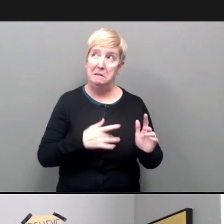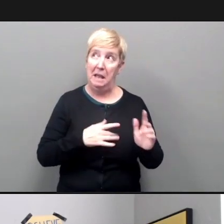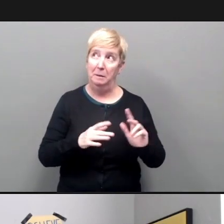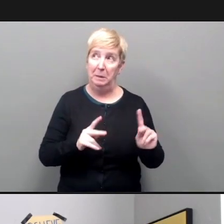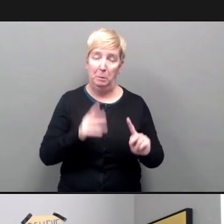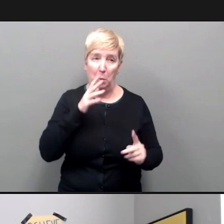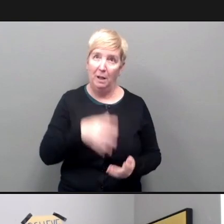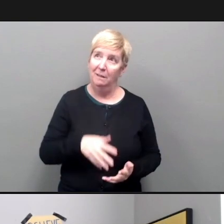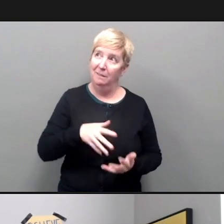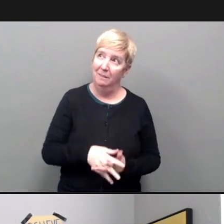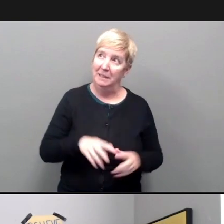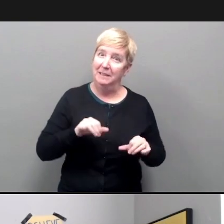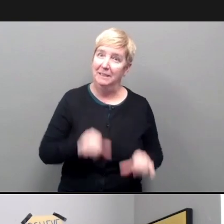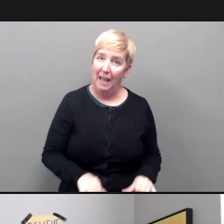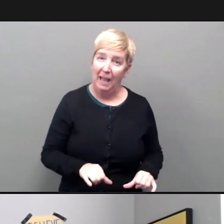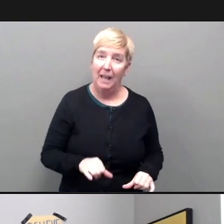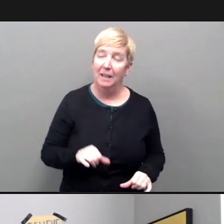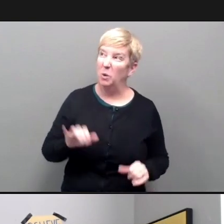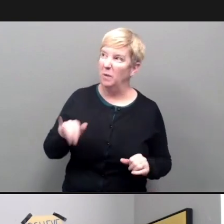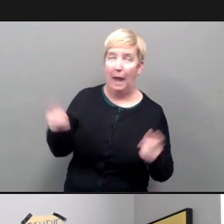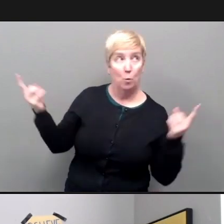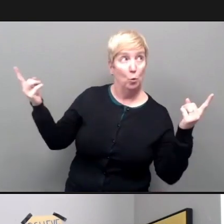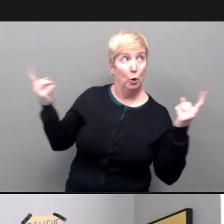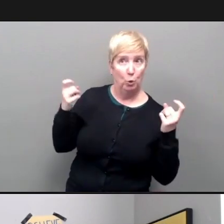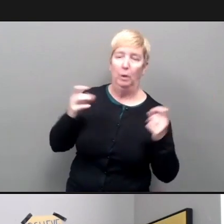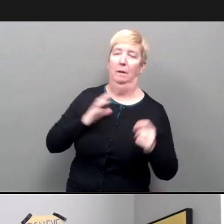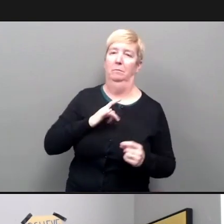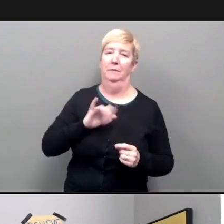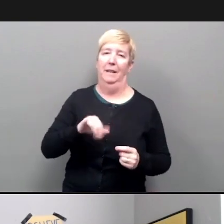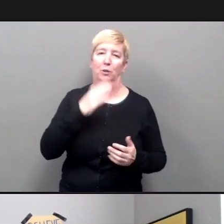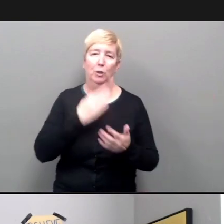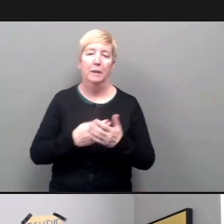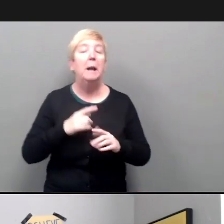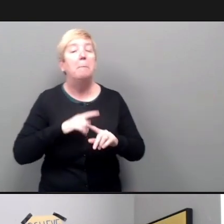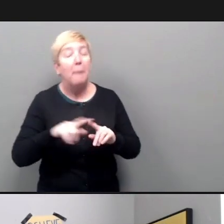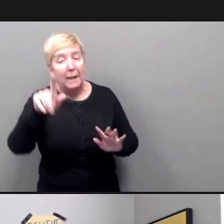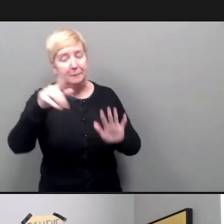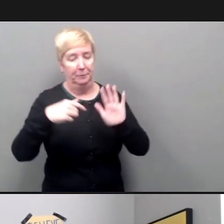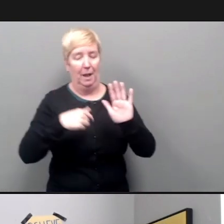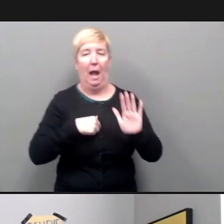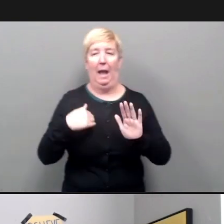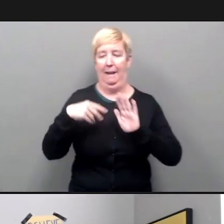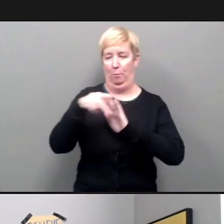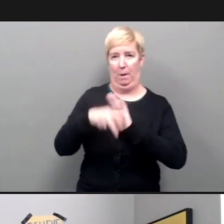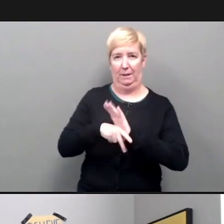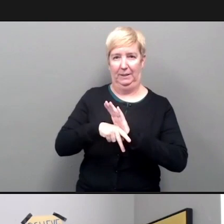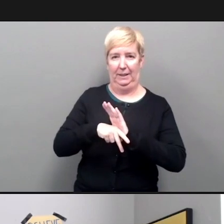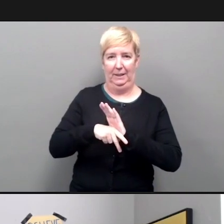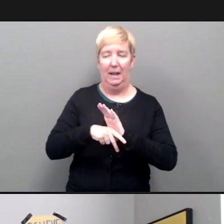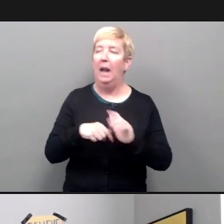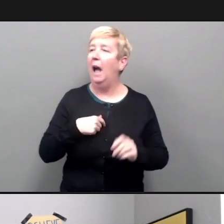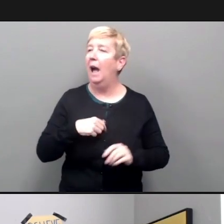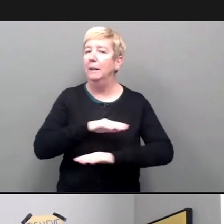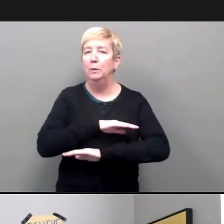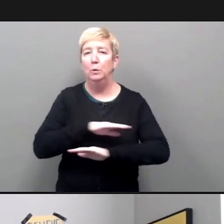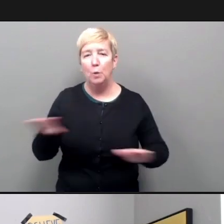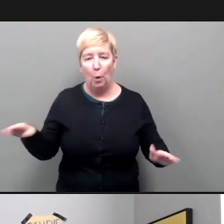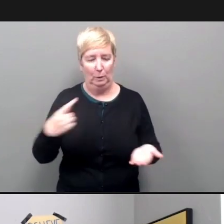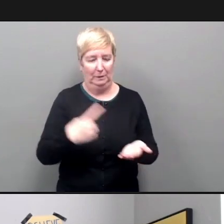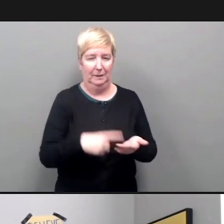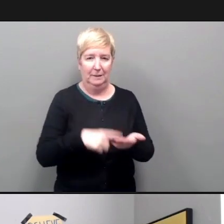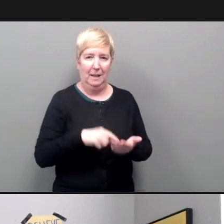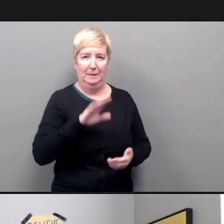be advantages. I have a rule about commenting on bills. And the rule is I don't ever comment on a bill ever that I